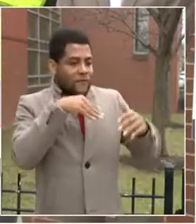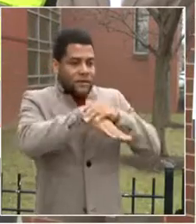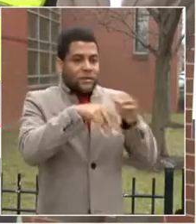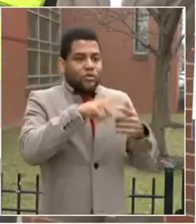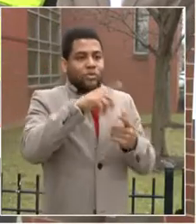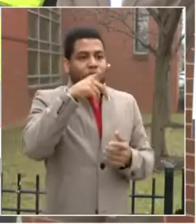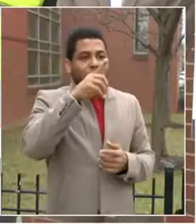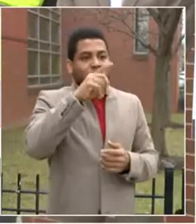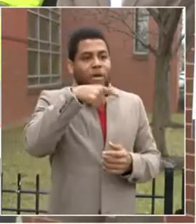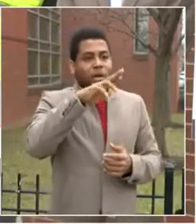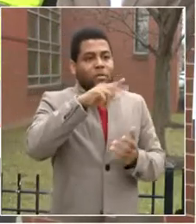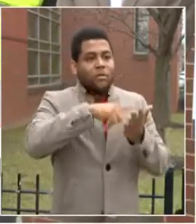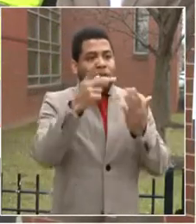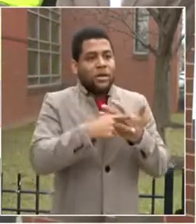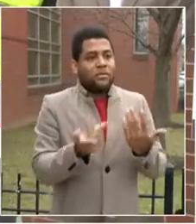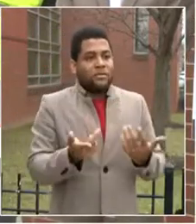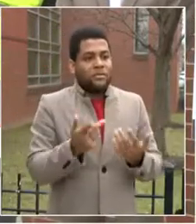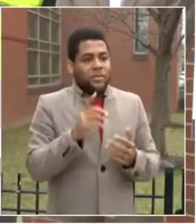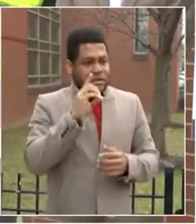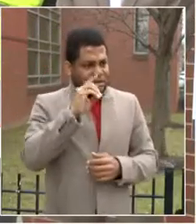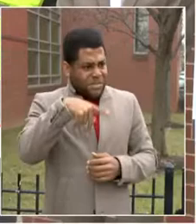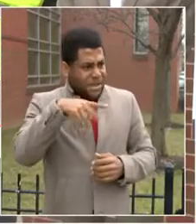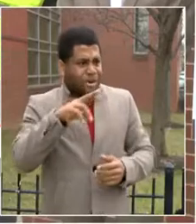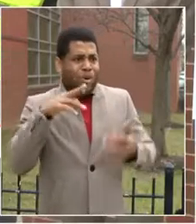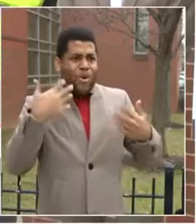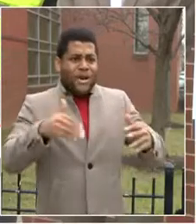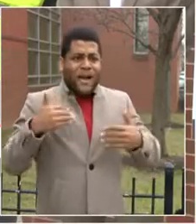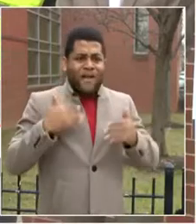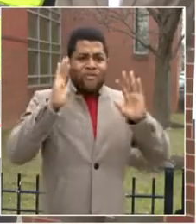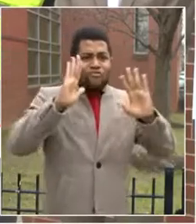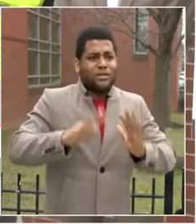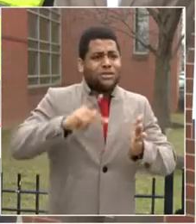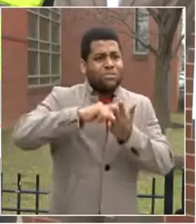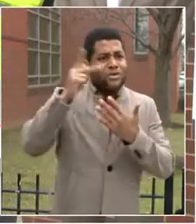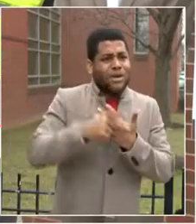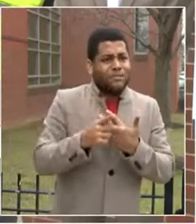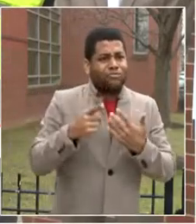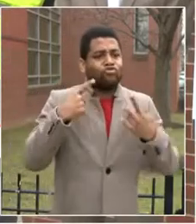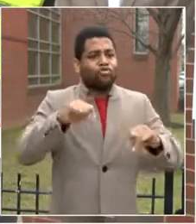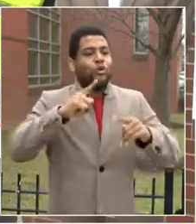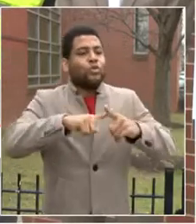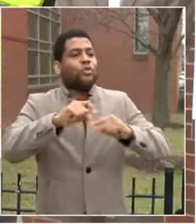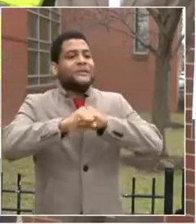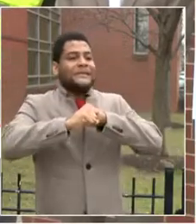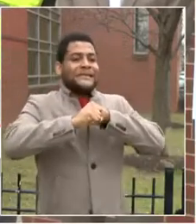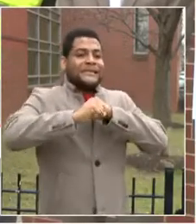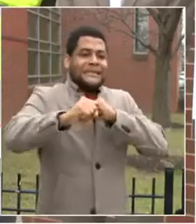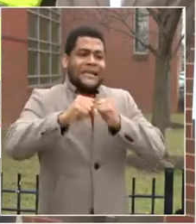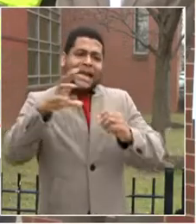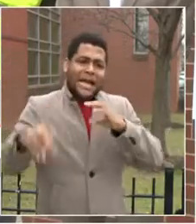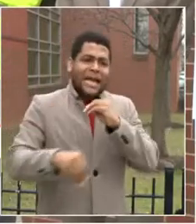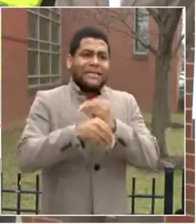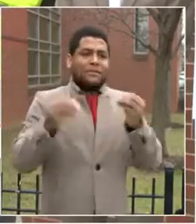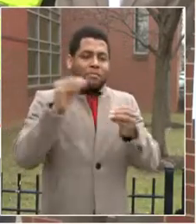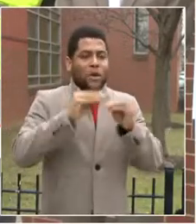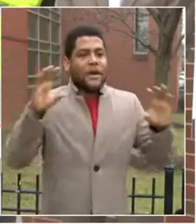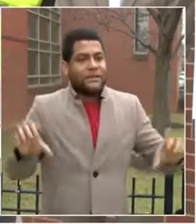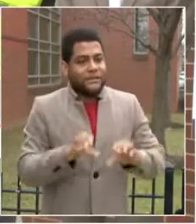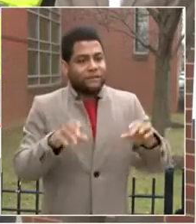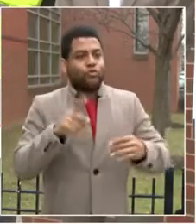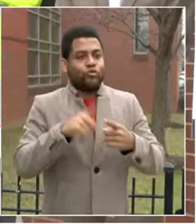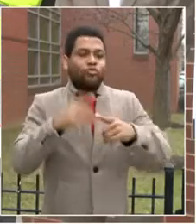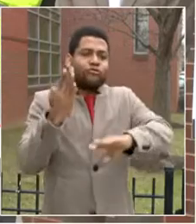already has great programs and services. So we've thought of ways to extend them, to add different activities, to update